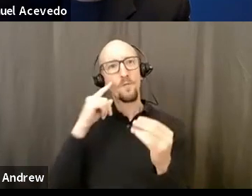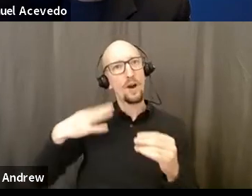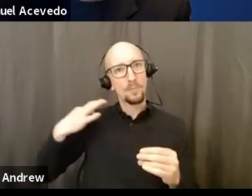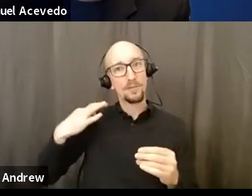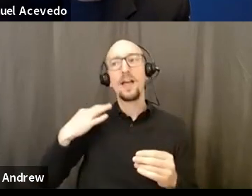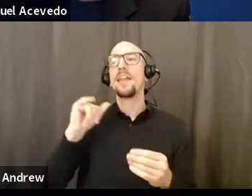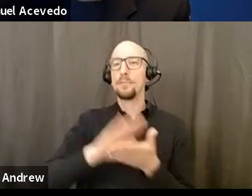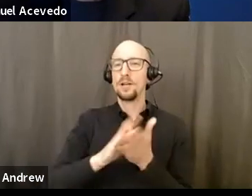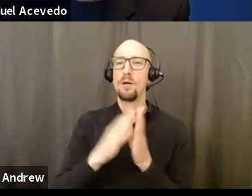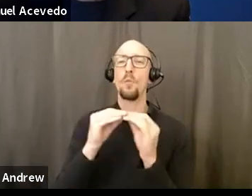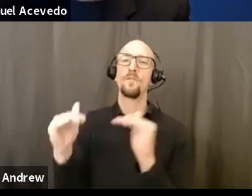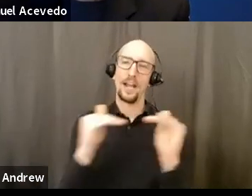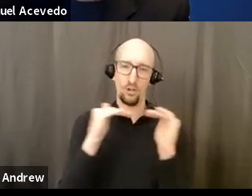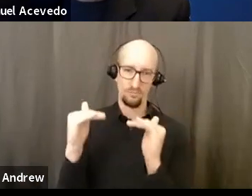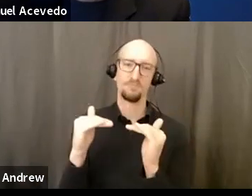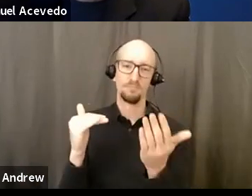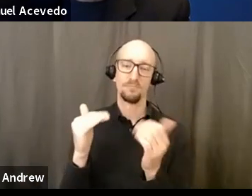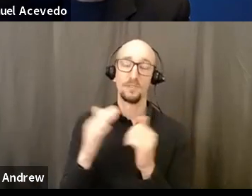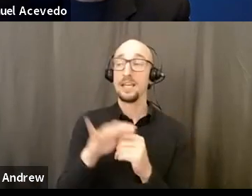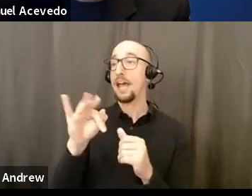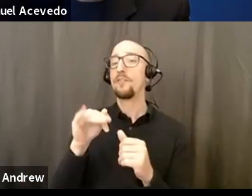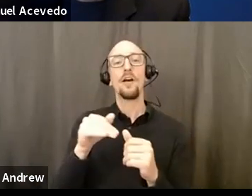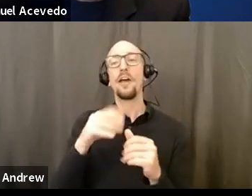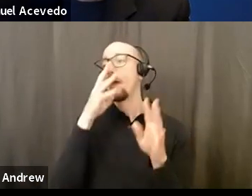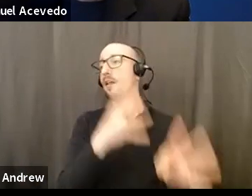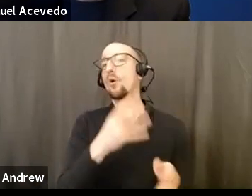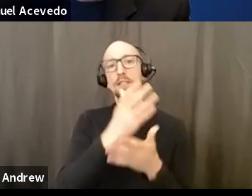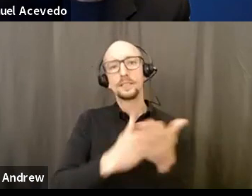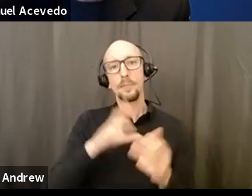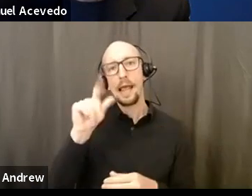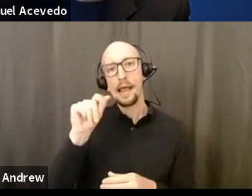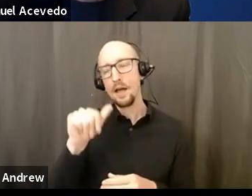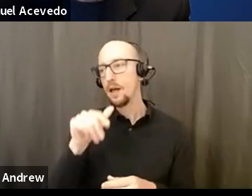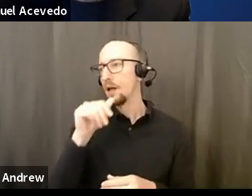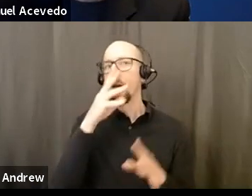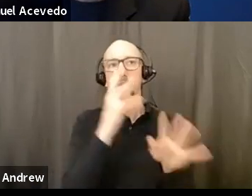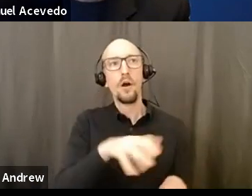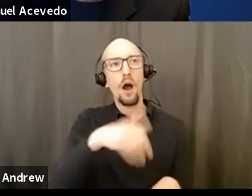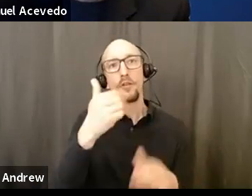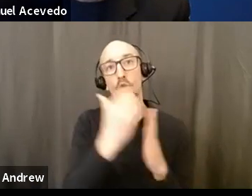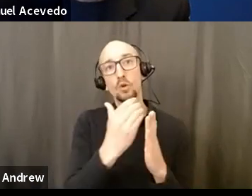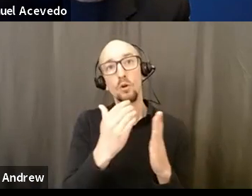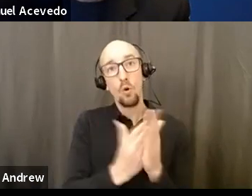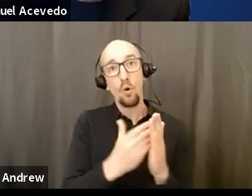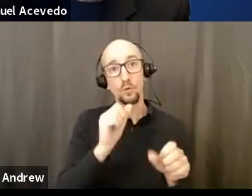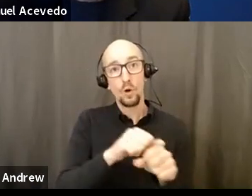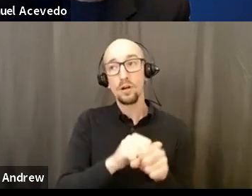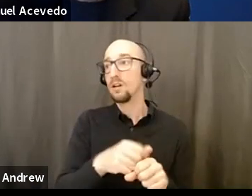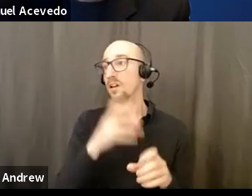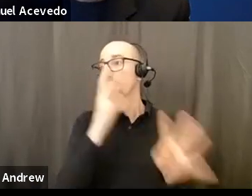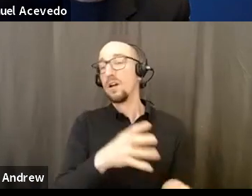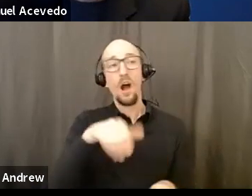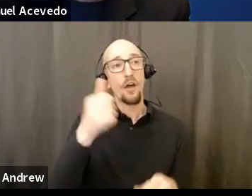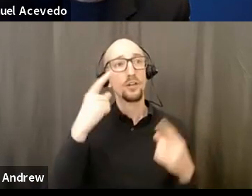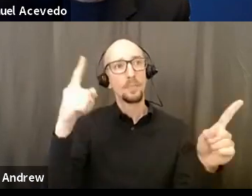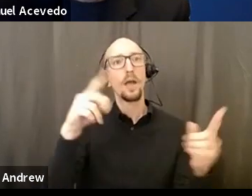board. Because I think by not including other coursework and other achievements, you are limiting students